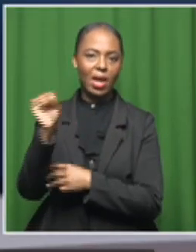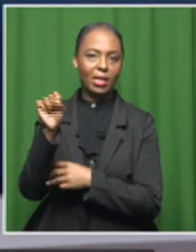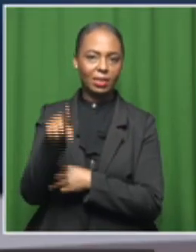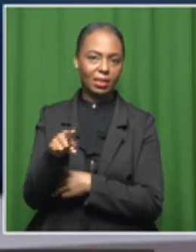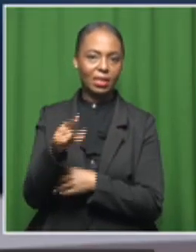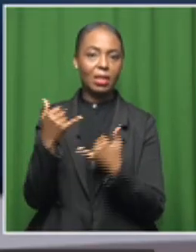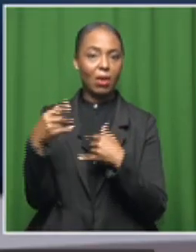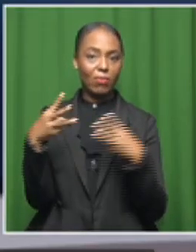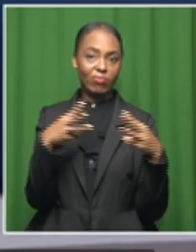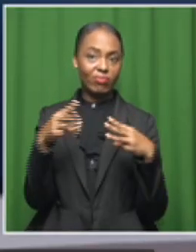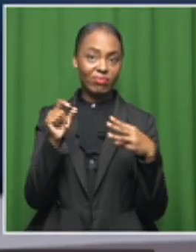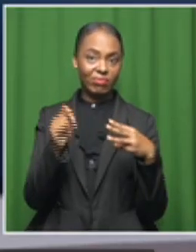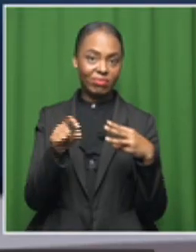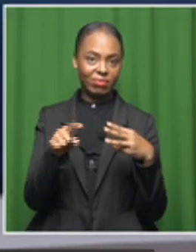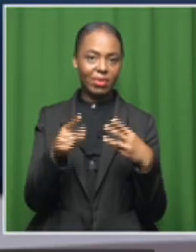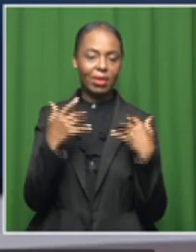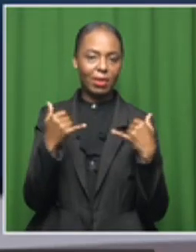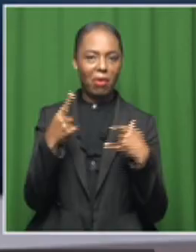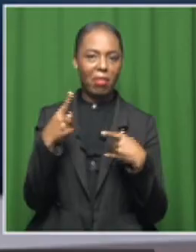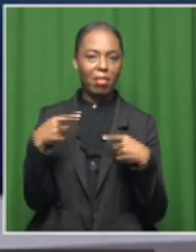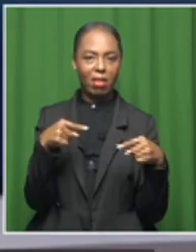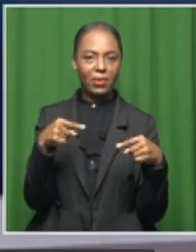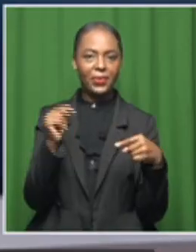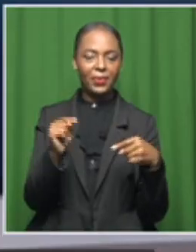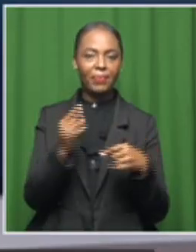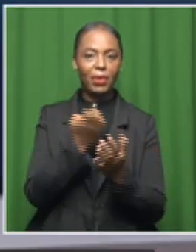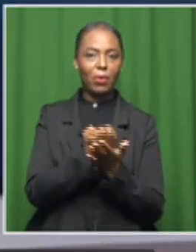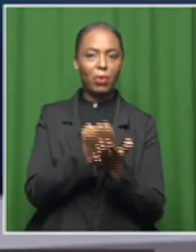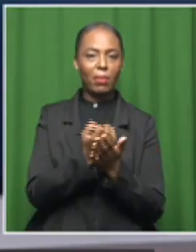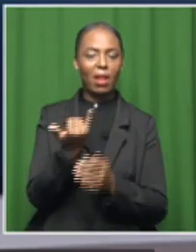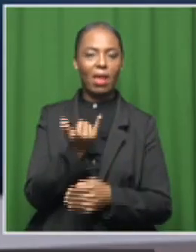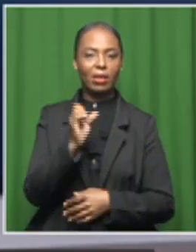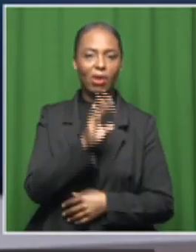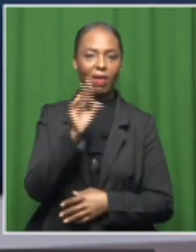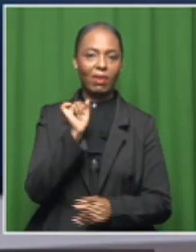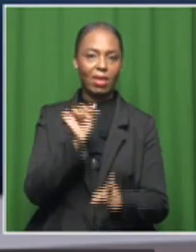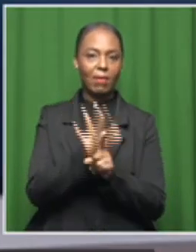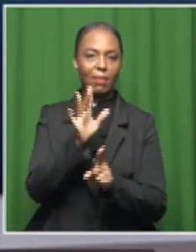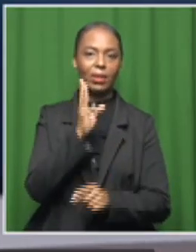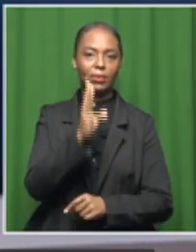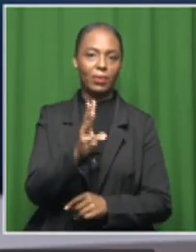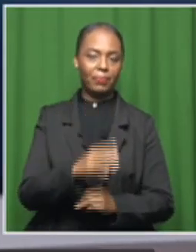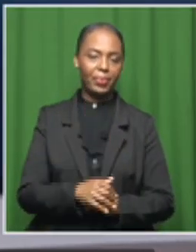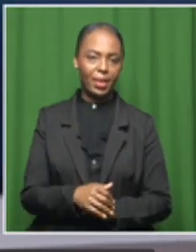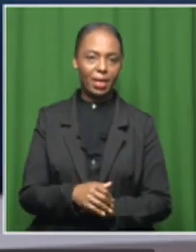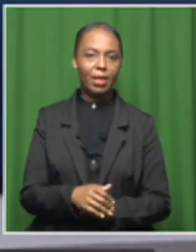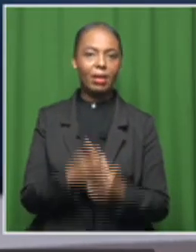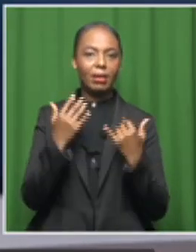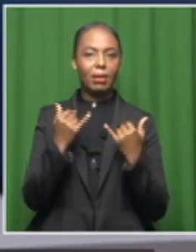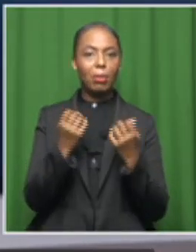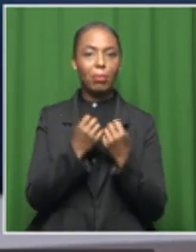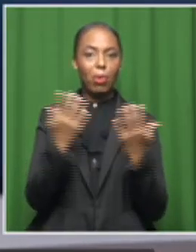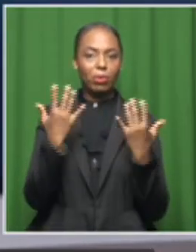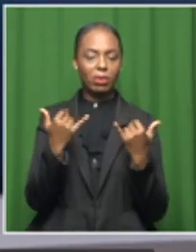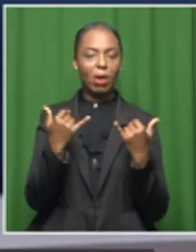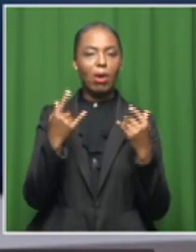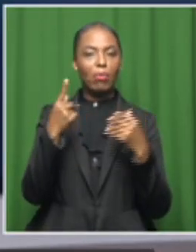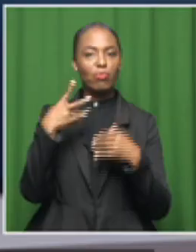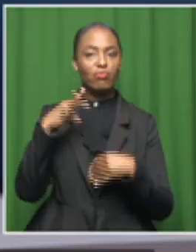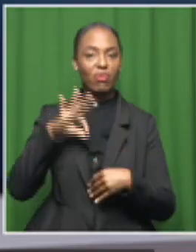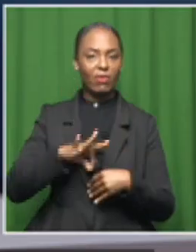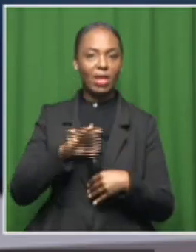for products sourced from emerging economies like South Africa. So in anticipation of reduced profits later this year and next